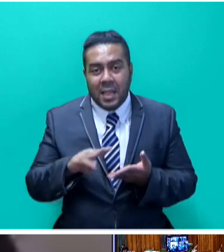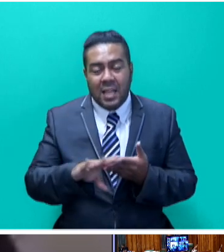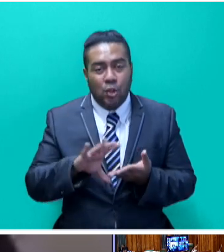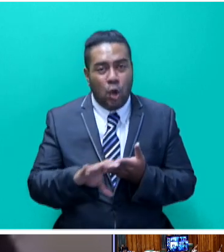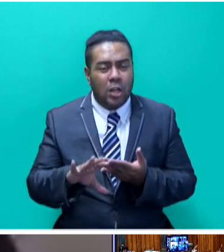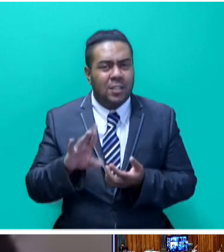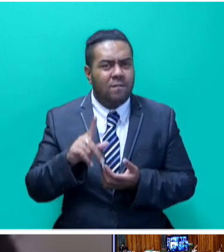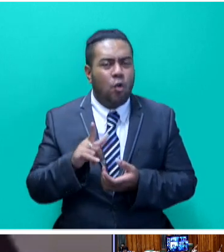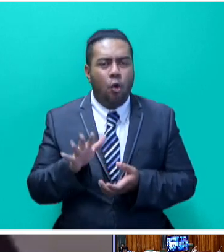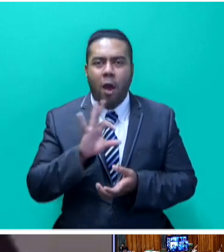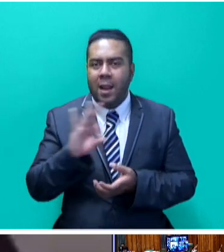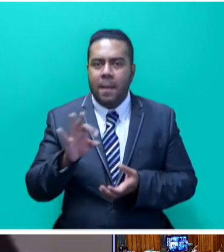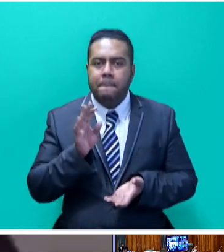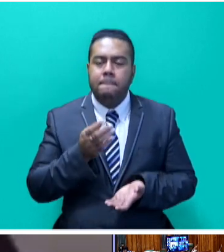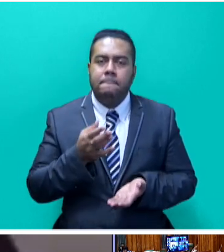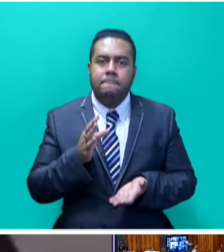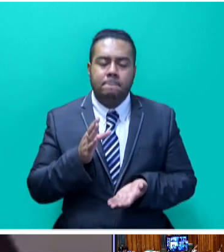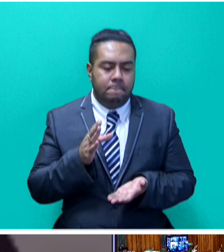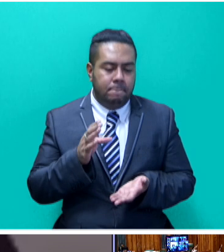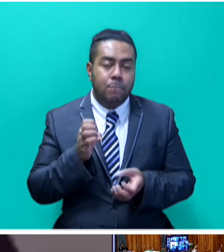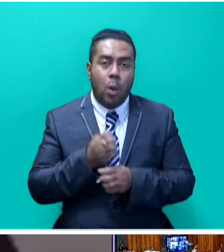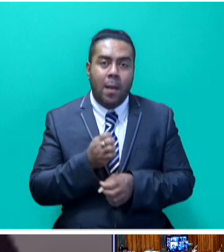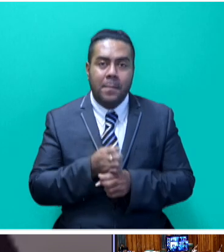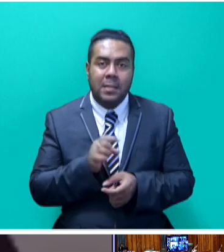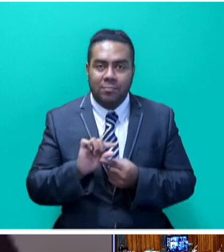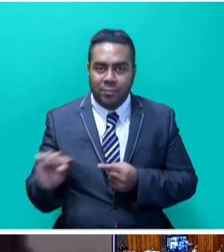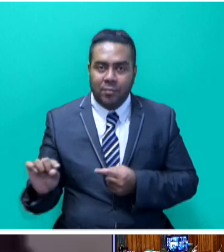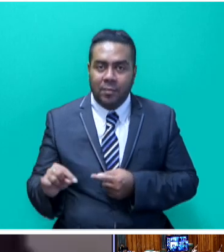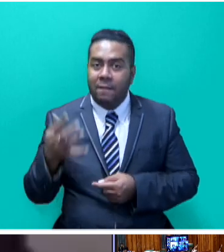for unemployment payment. Over $50 million